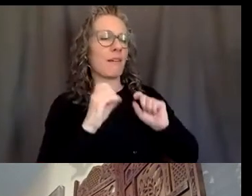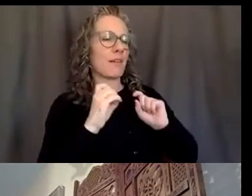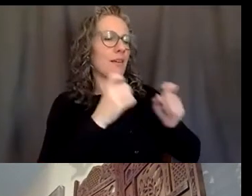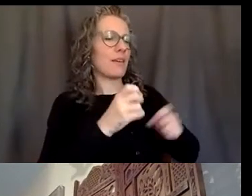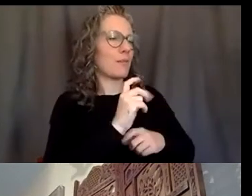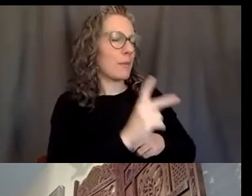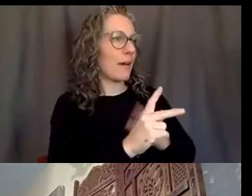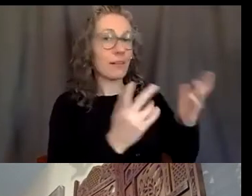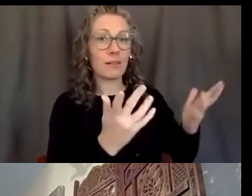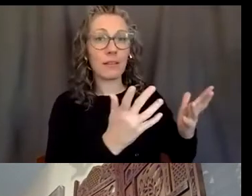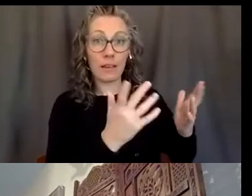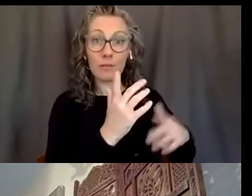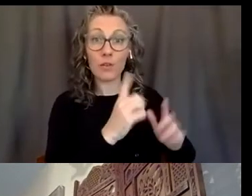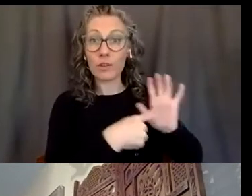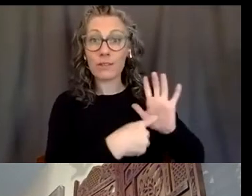are you?